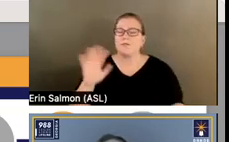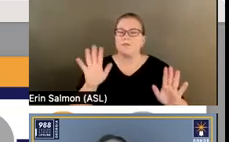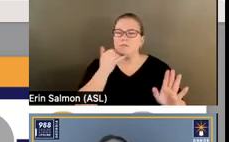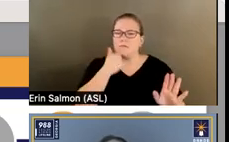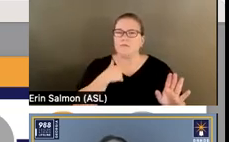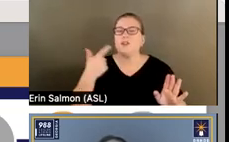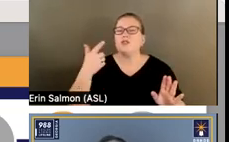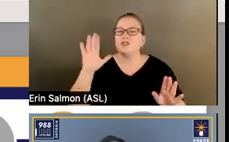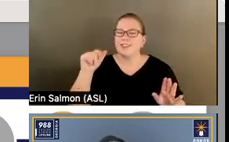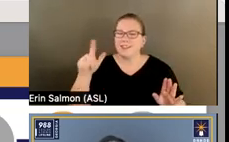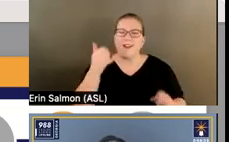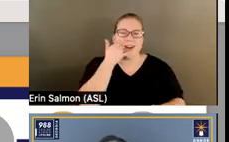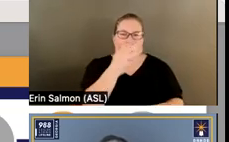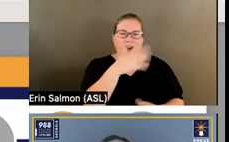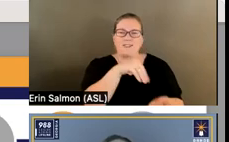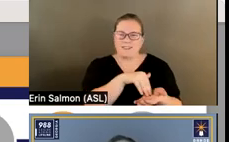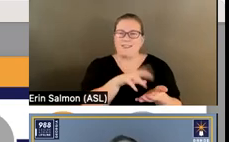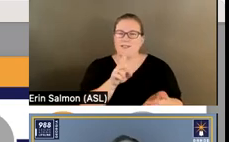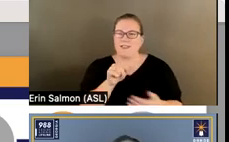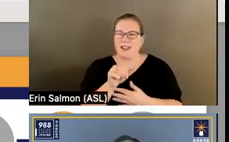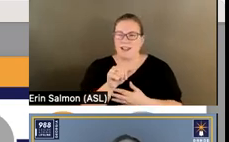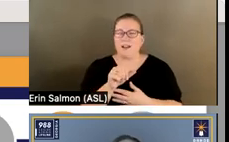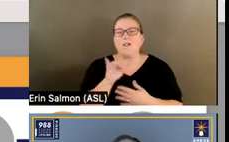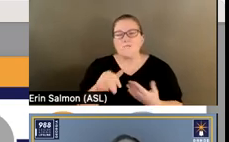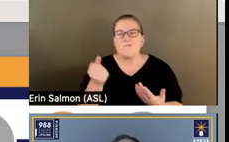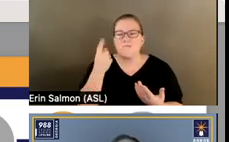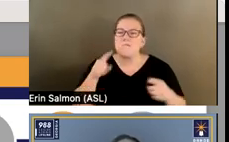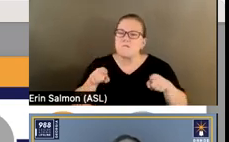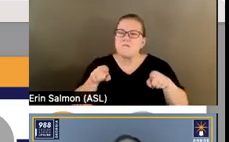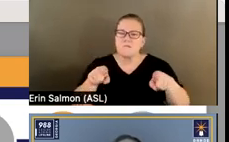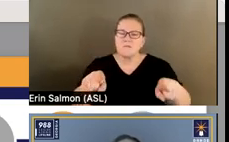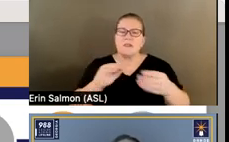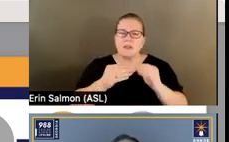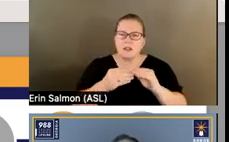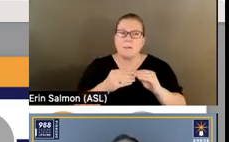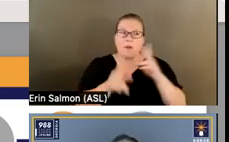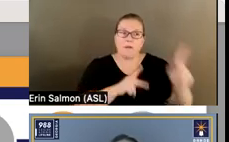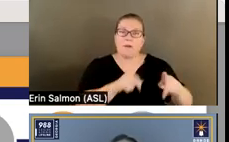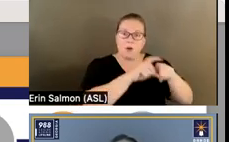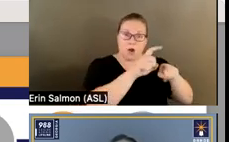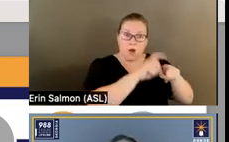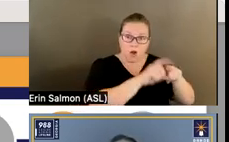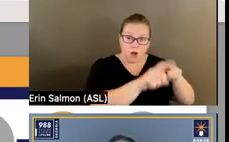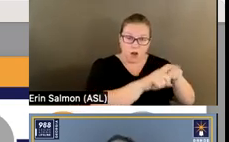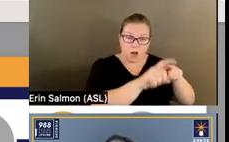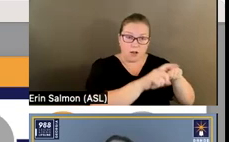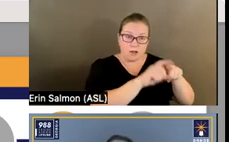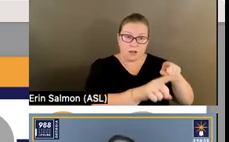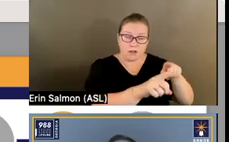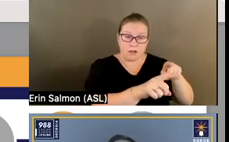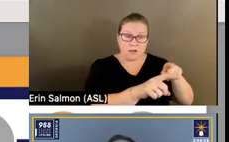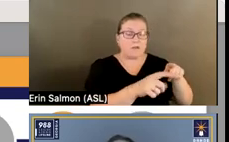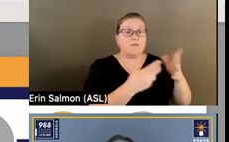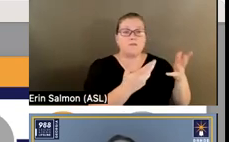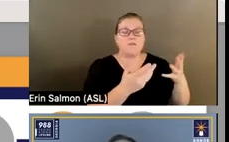call center data. And that makes sense if you think about it. So the number of people calling in to the Georgia Crisis and Access Line, whether it's